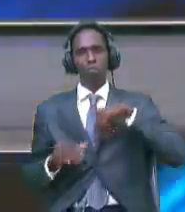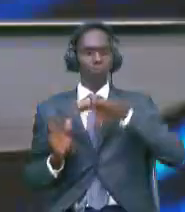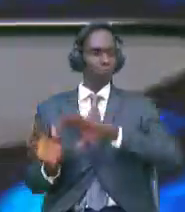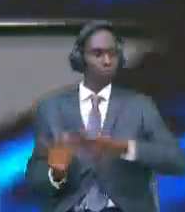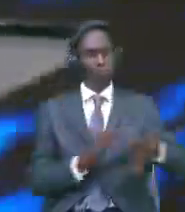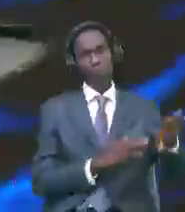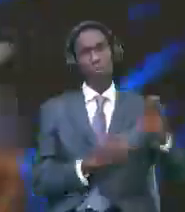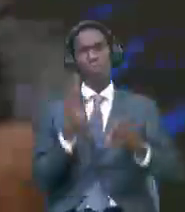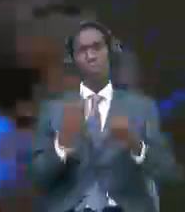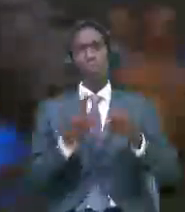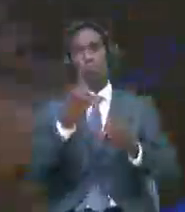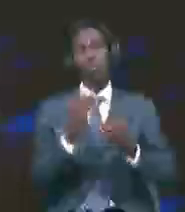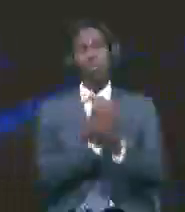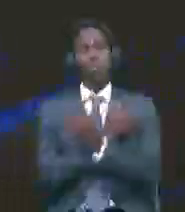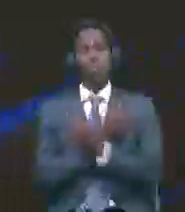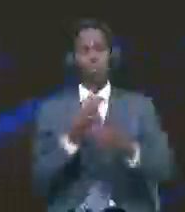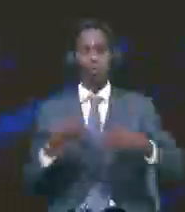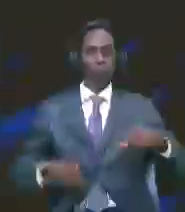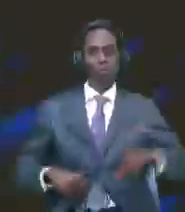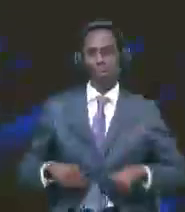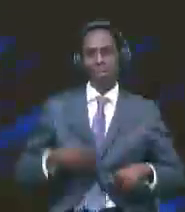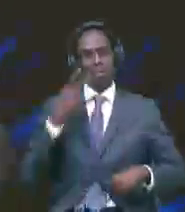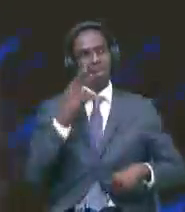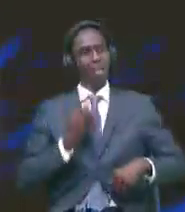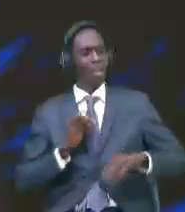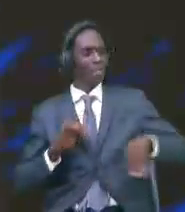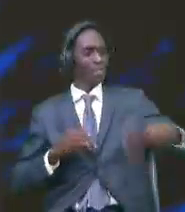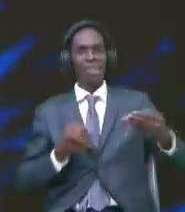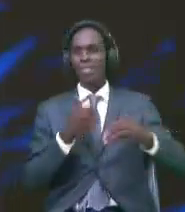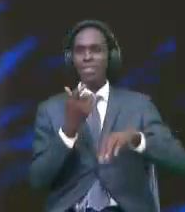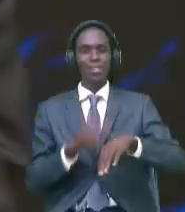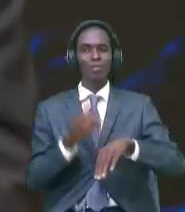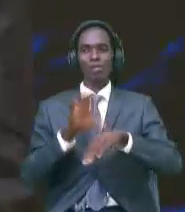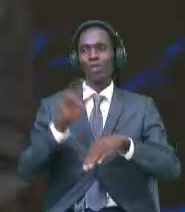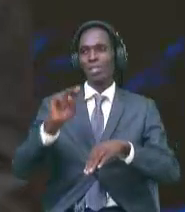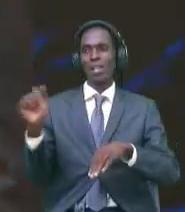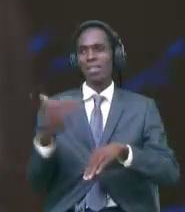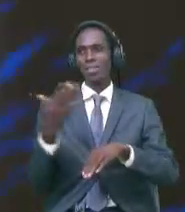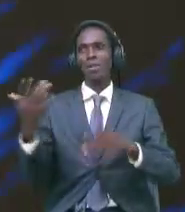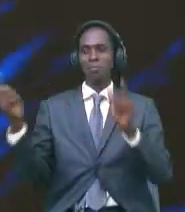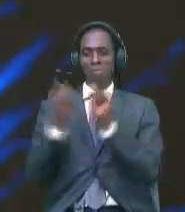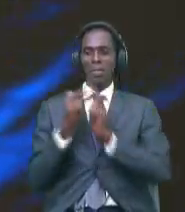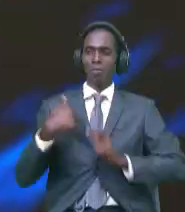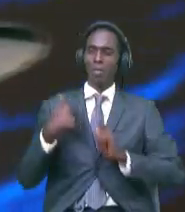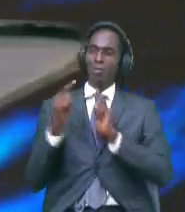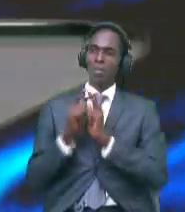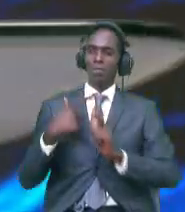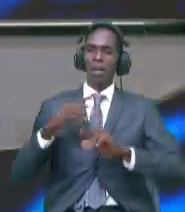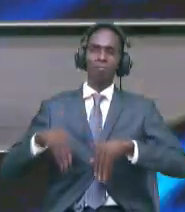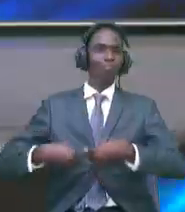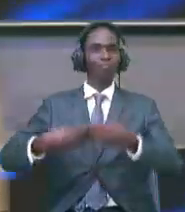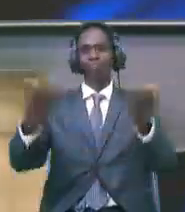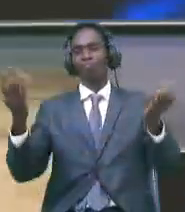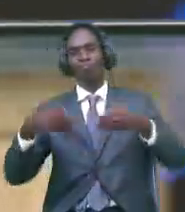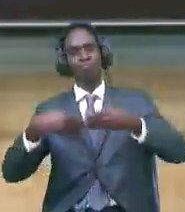boasting. You're boasting, I give this, I give this. Anytime they need anything, it's me they come to, and they know who is